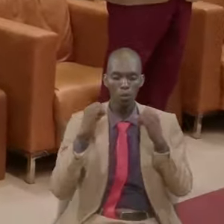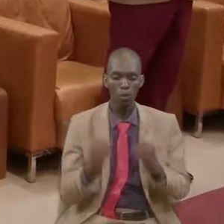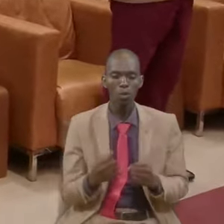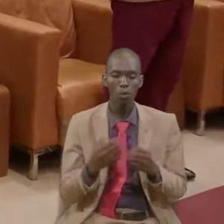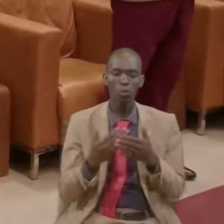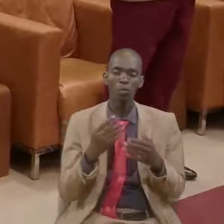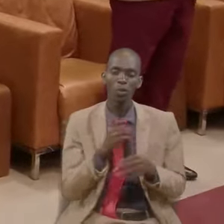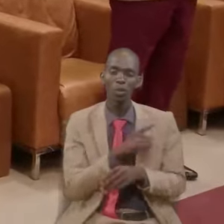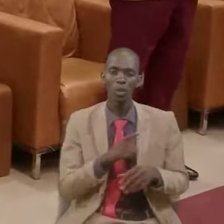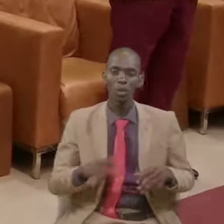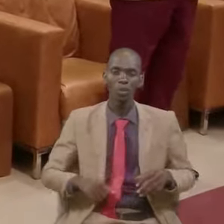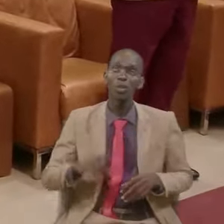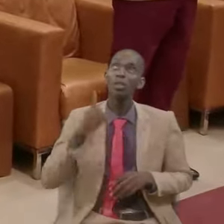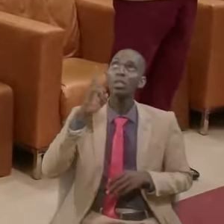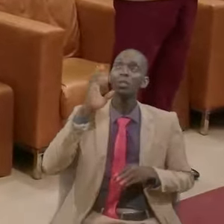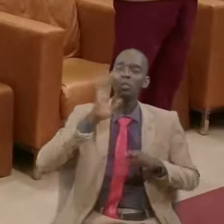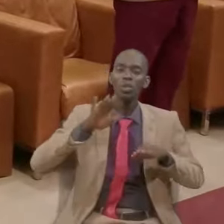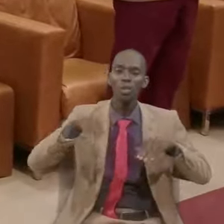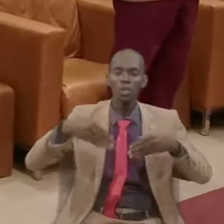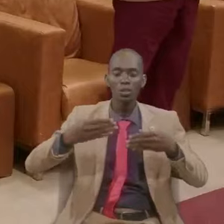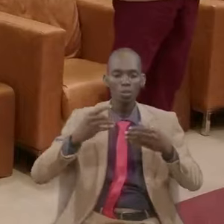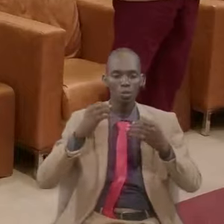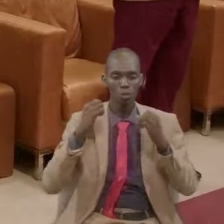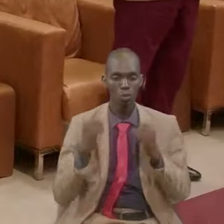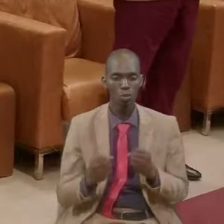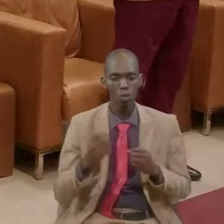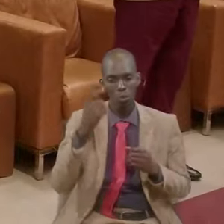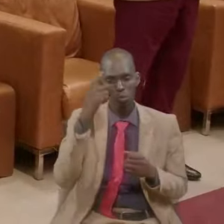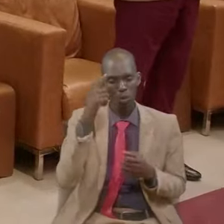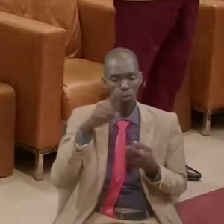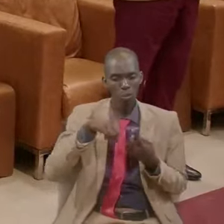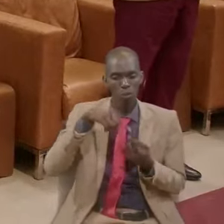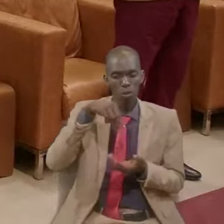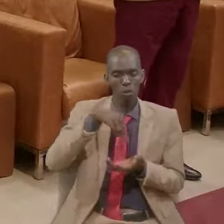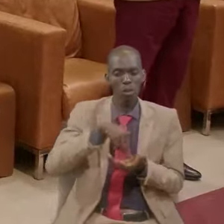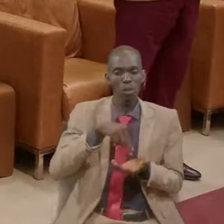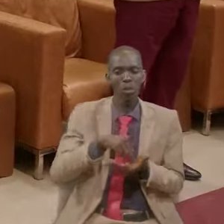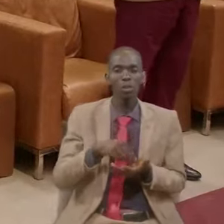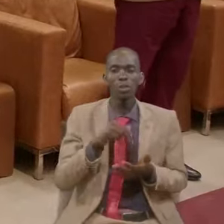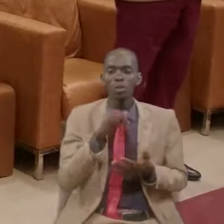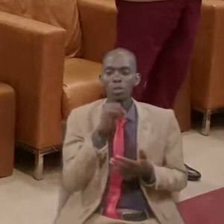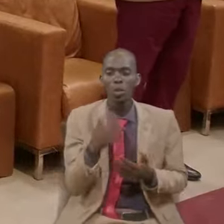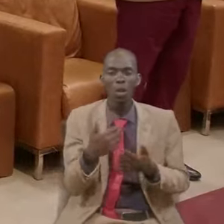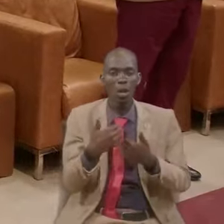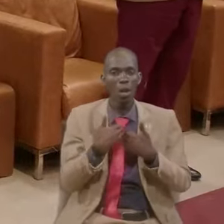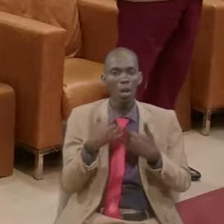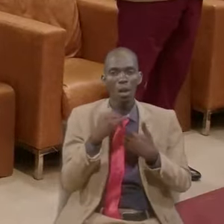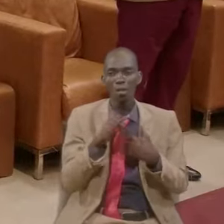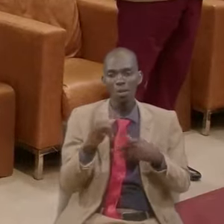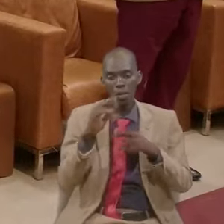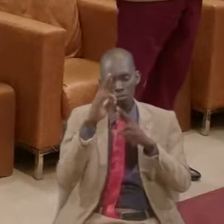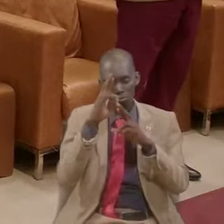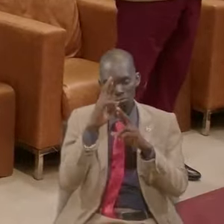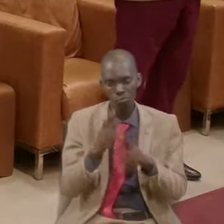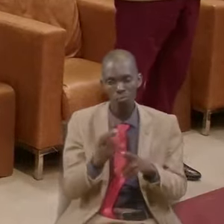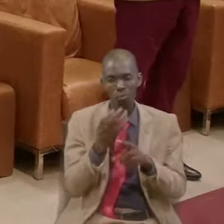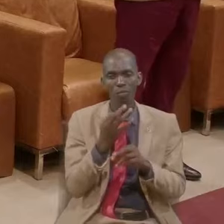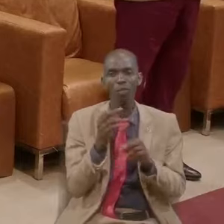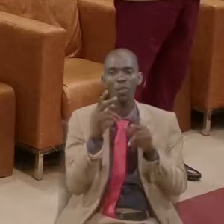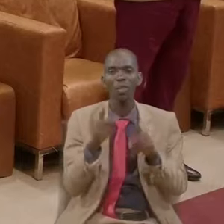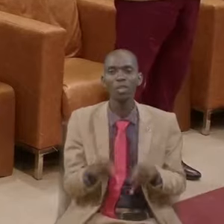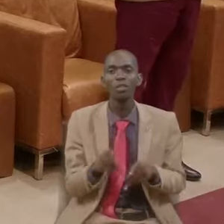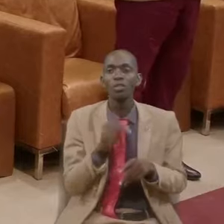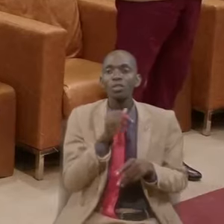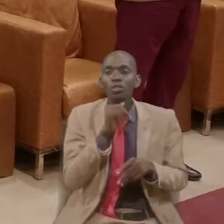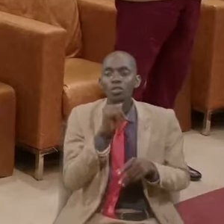you the backbone to be able to stand, not having respect of persons, not living